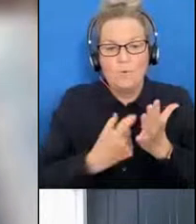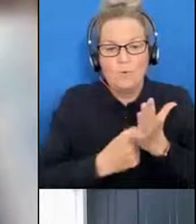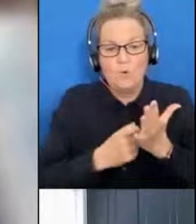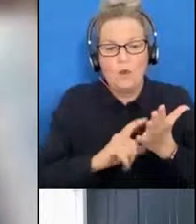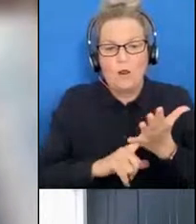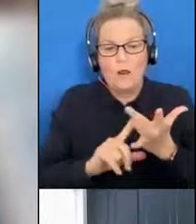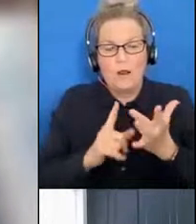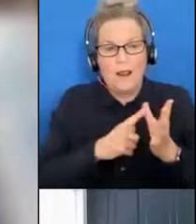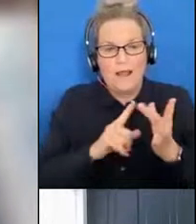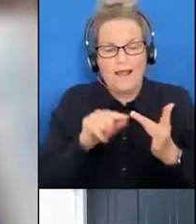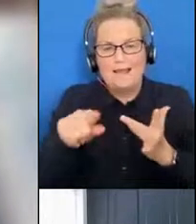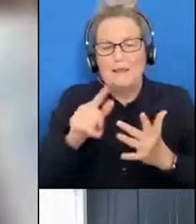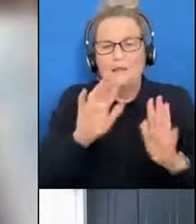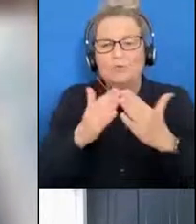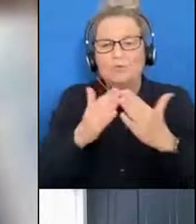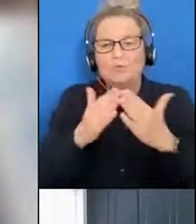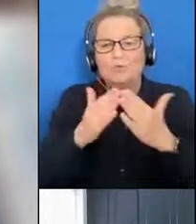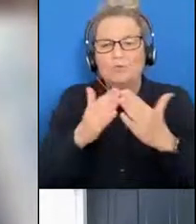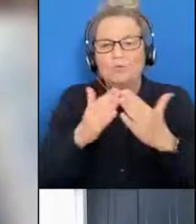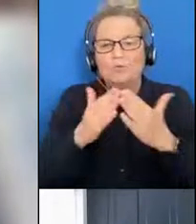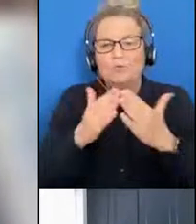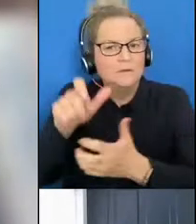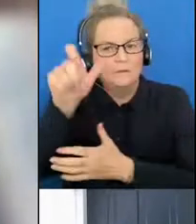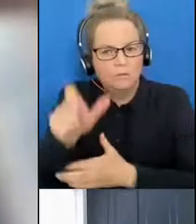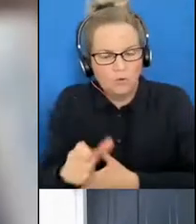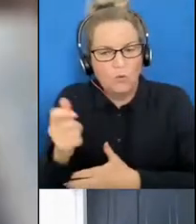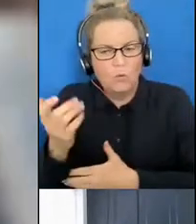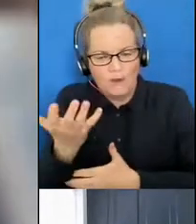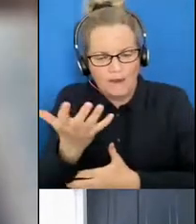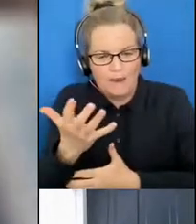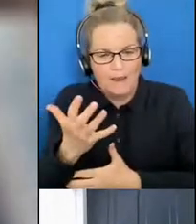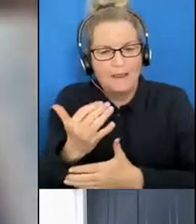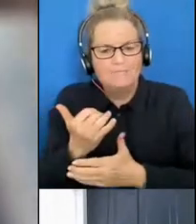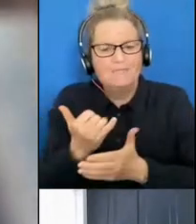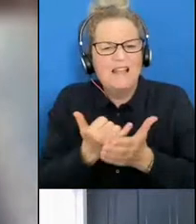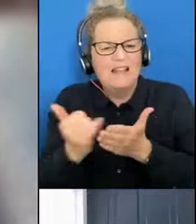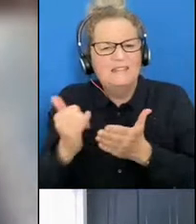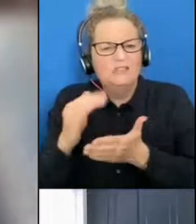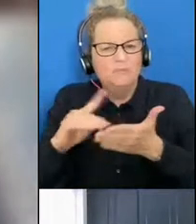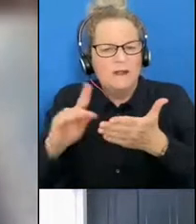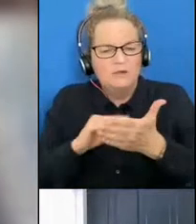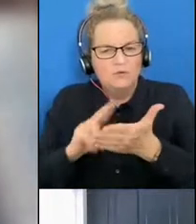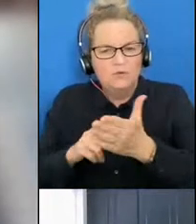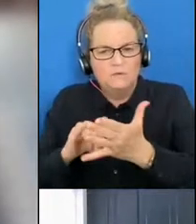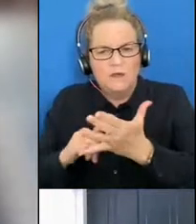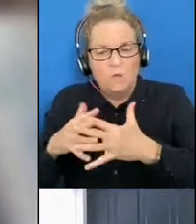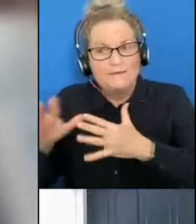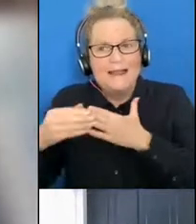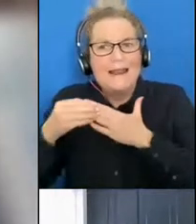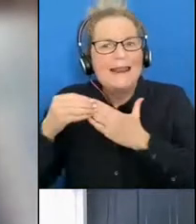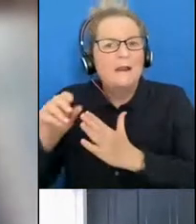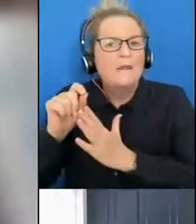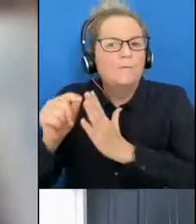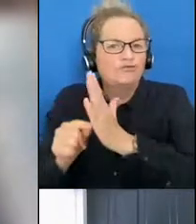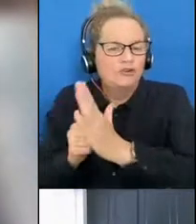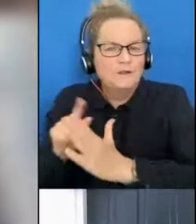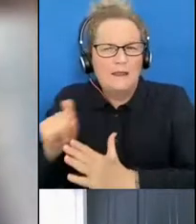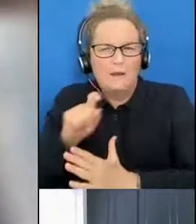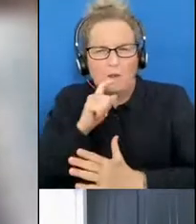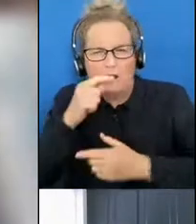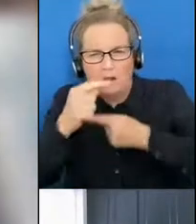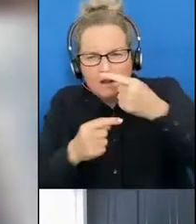Community Engagement Officer at Anti-Discrimination New South Wales that led the Workplace Adjustments Project. And he's going to talk